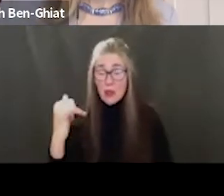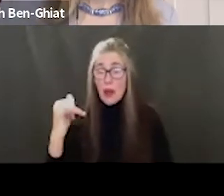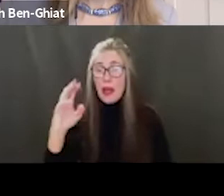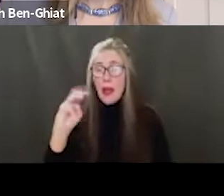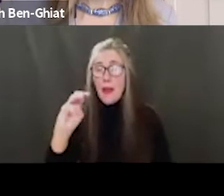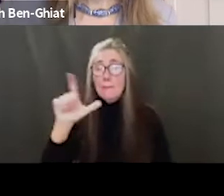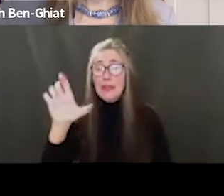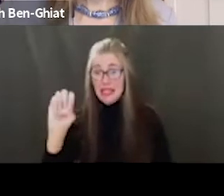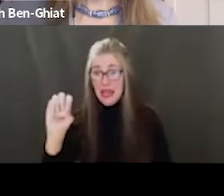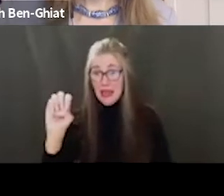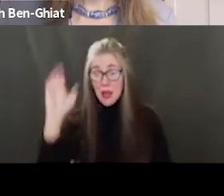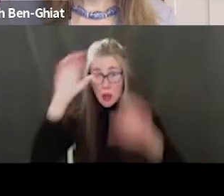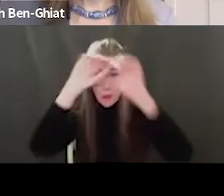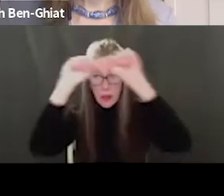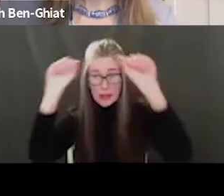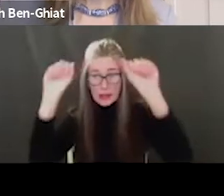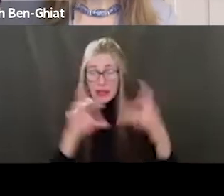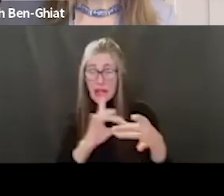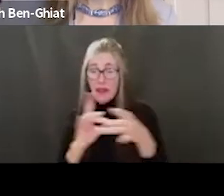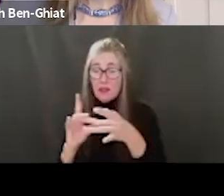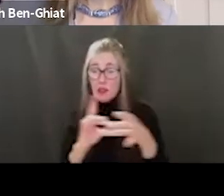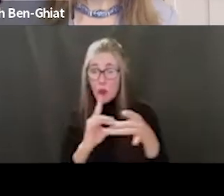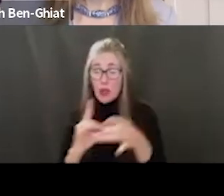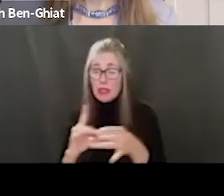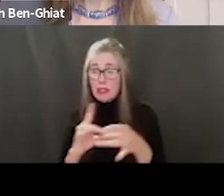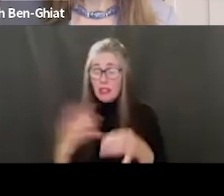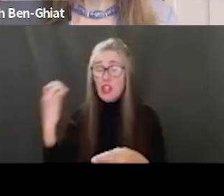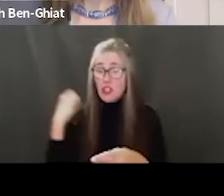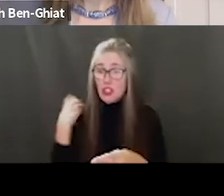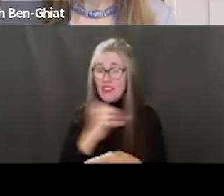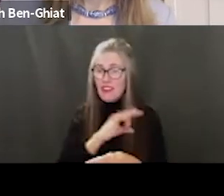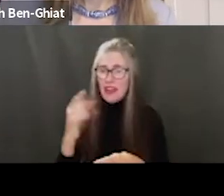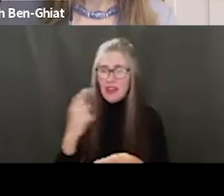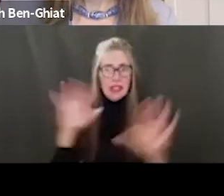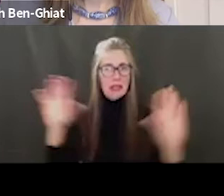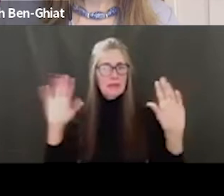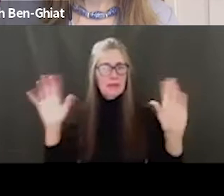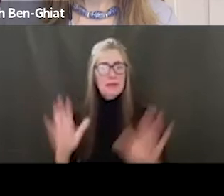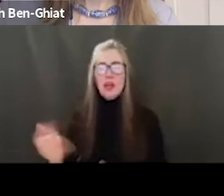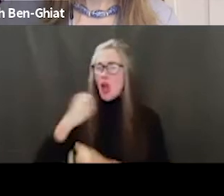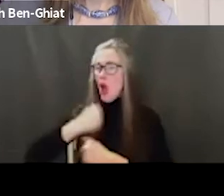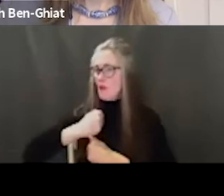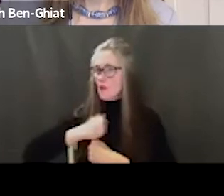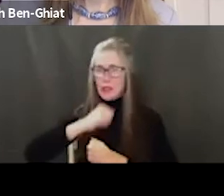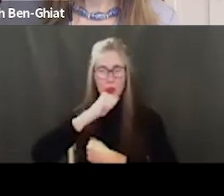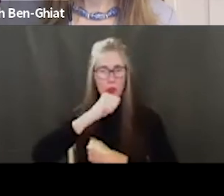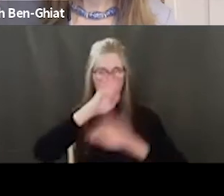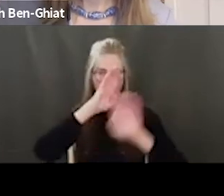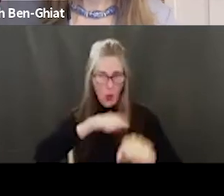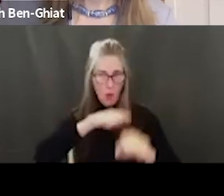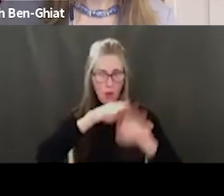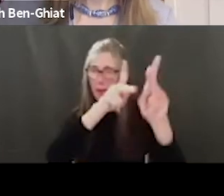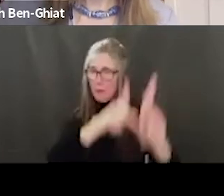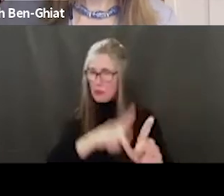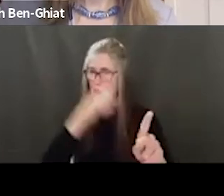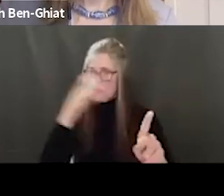that statement out of the blue that the armed forces is not going to obey an individual, but just the Constitution.